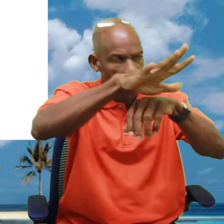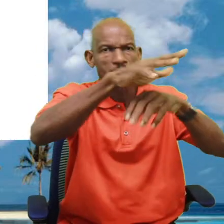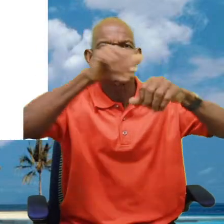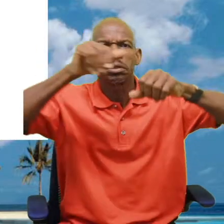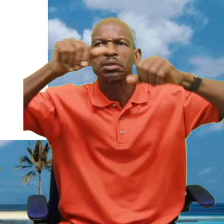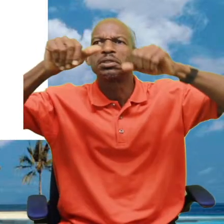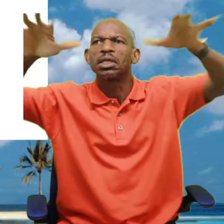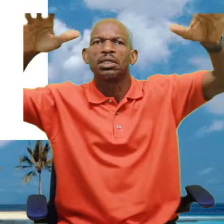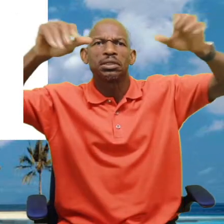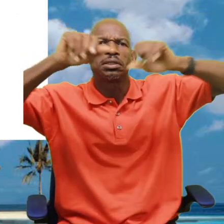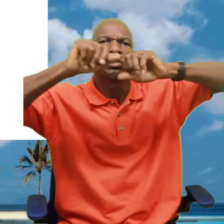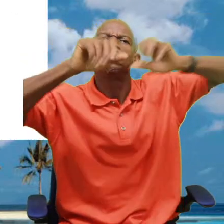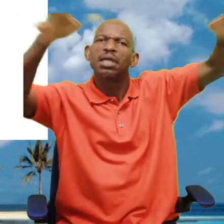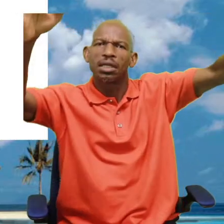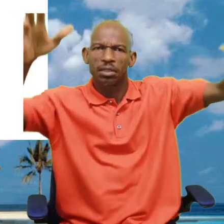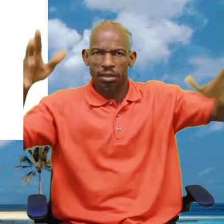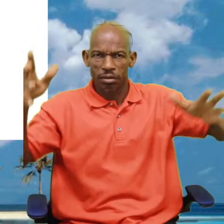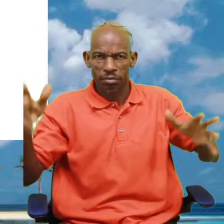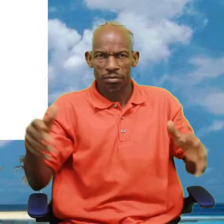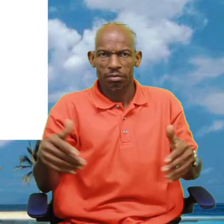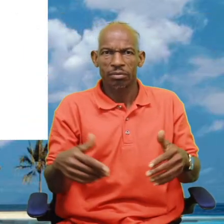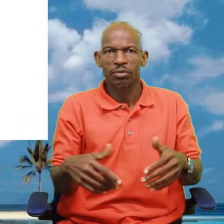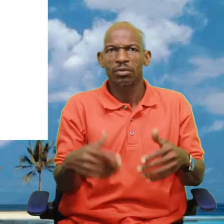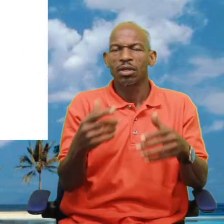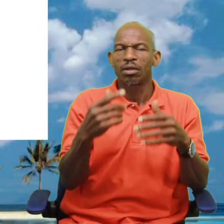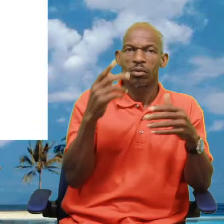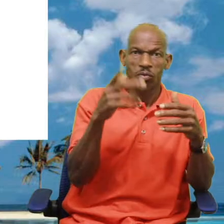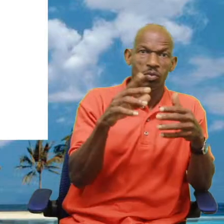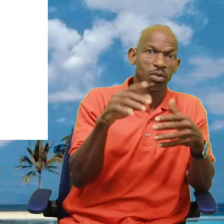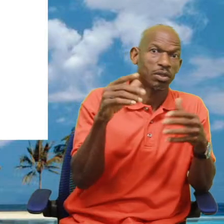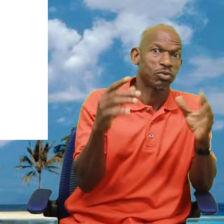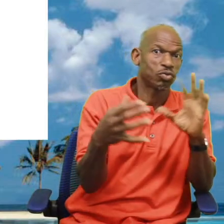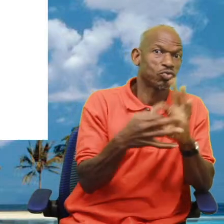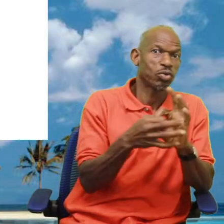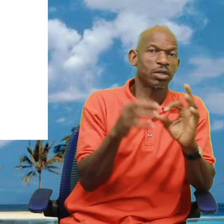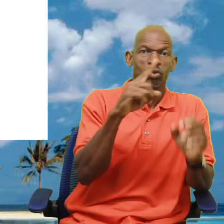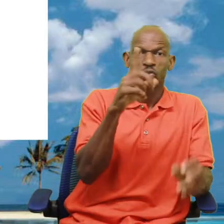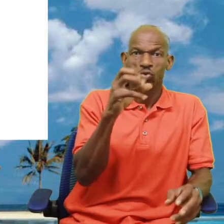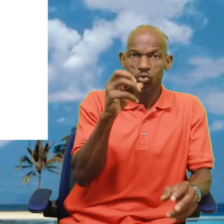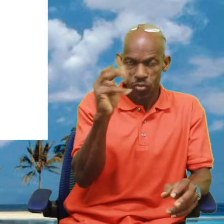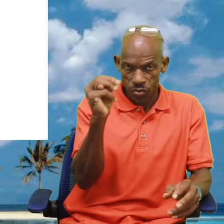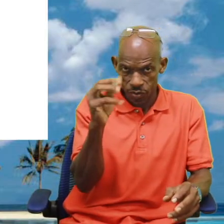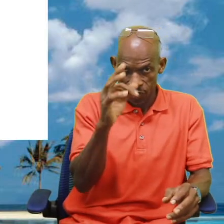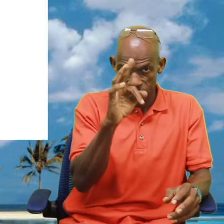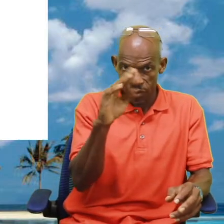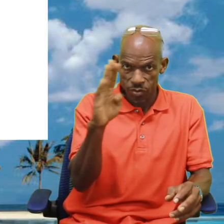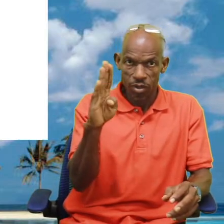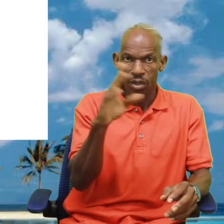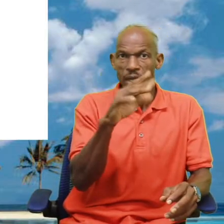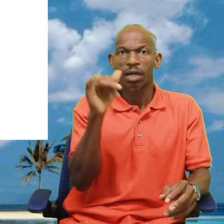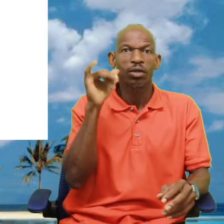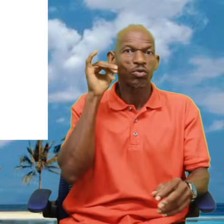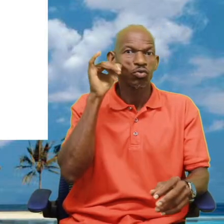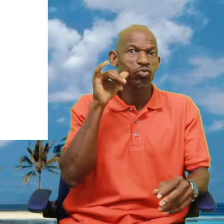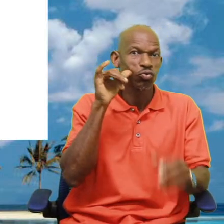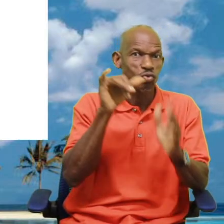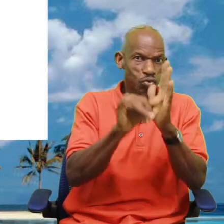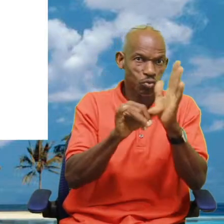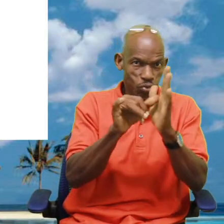We will be on Zoom, Facebook, and YouTube. All right, so Bye bye until.